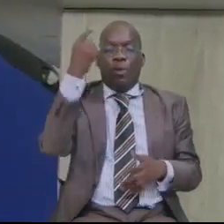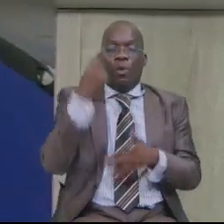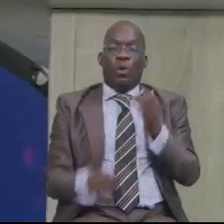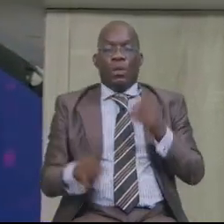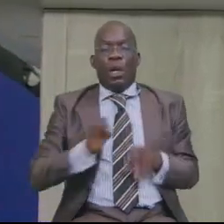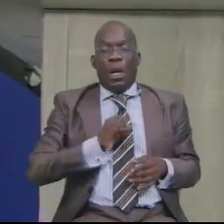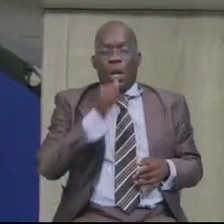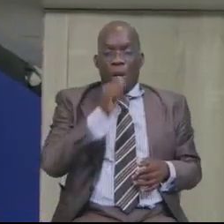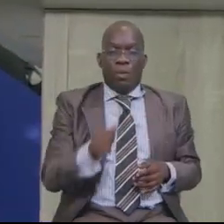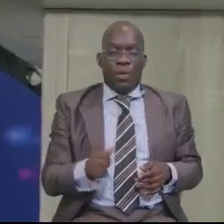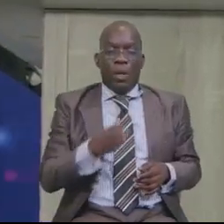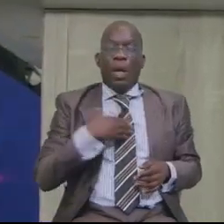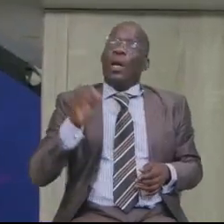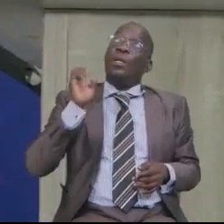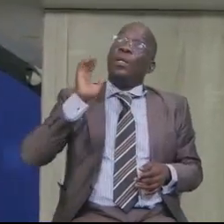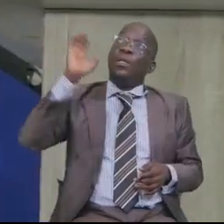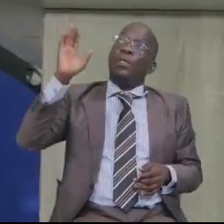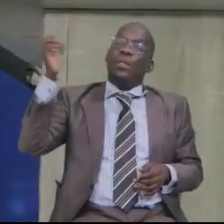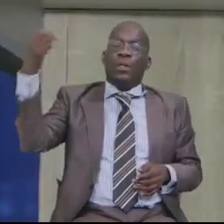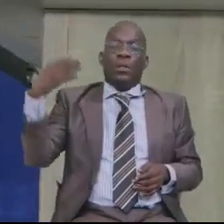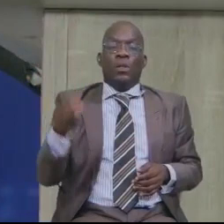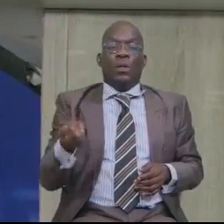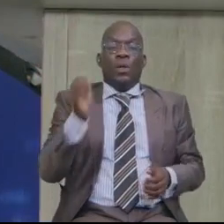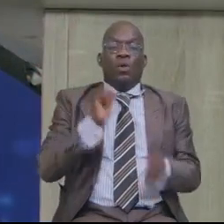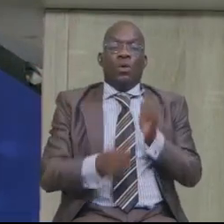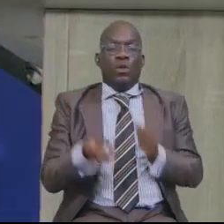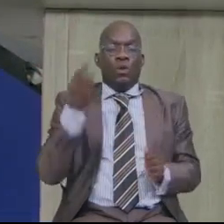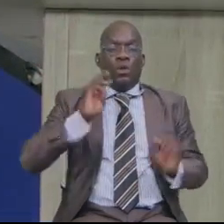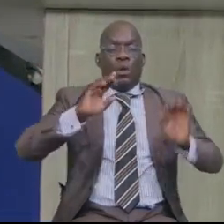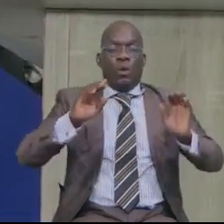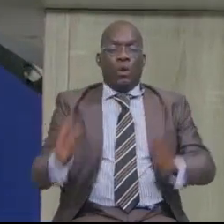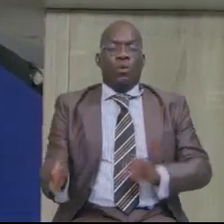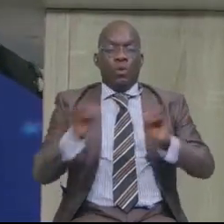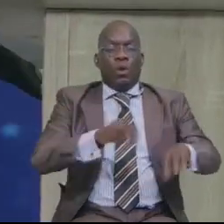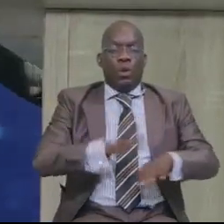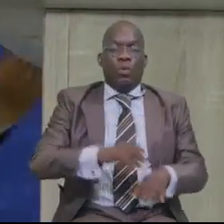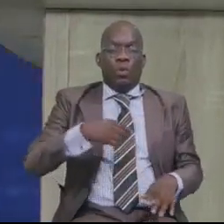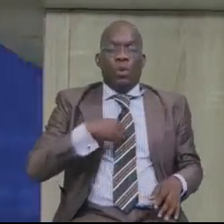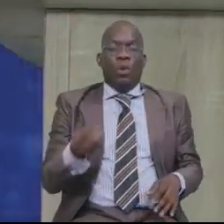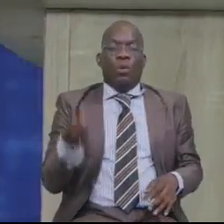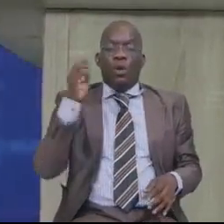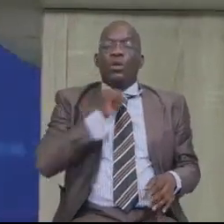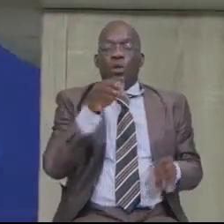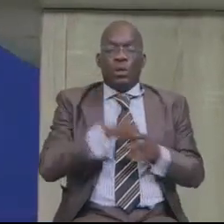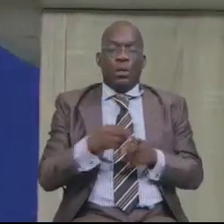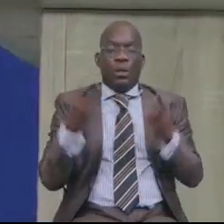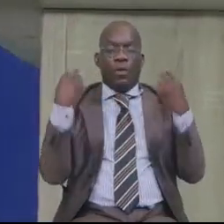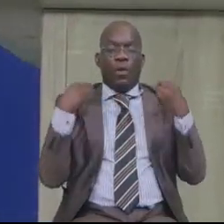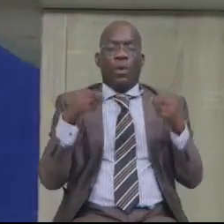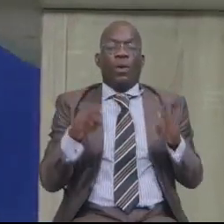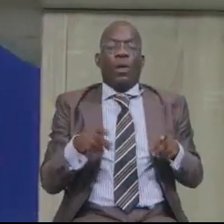am. And his grace which was bestowed upon me was not in vain, but I